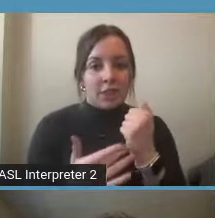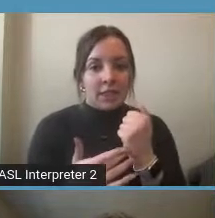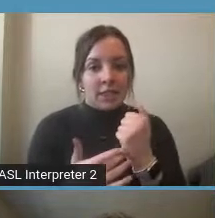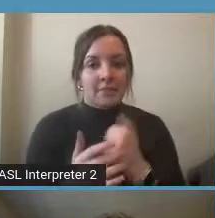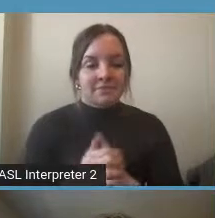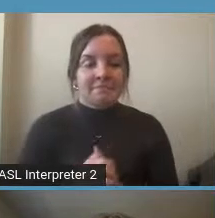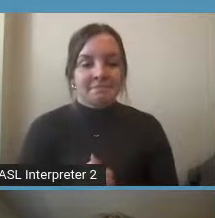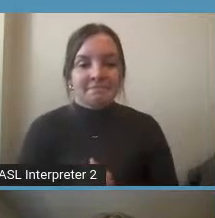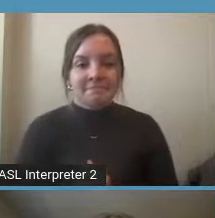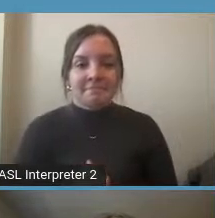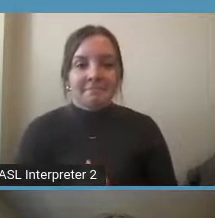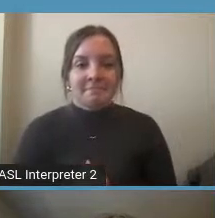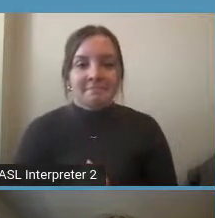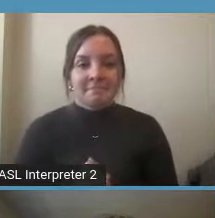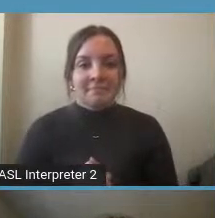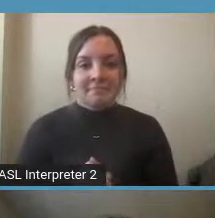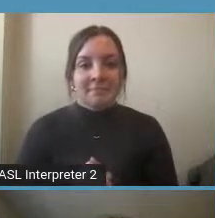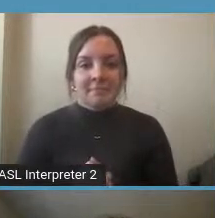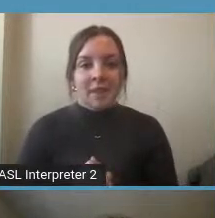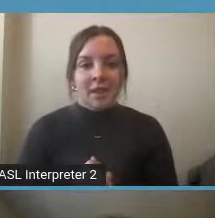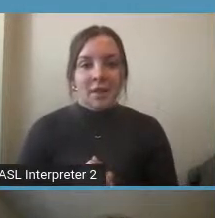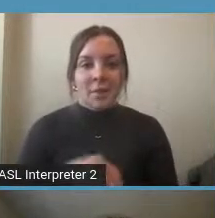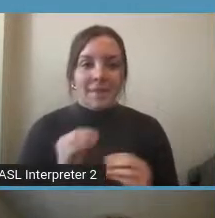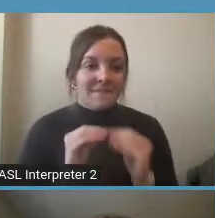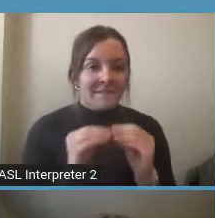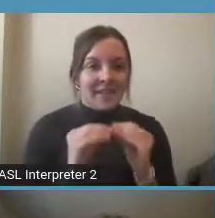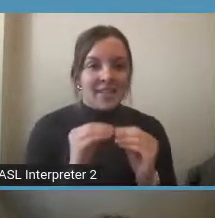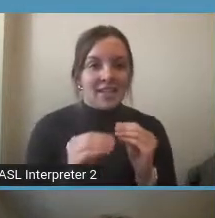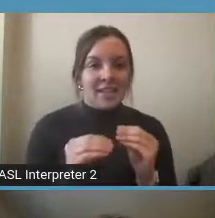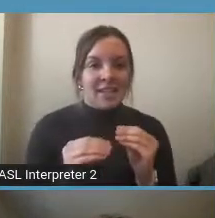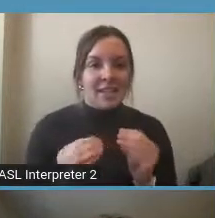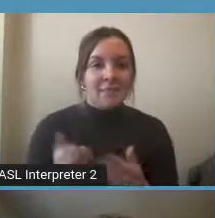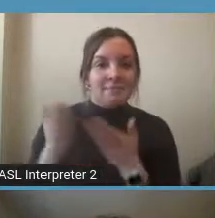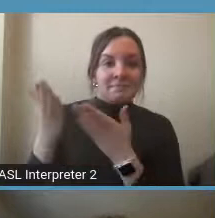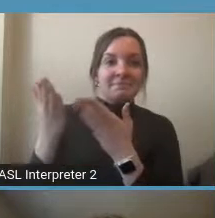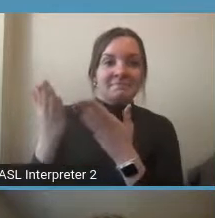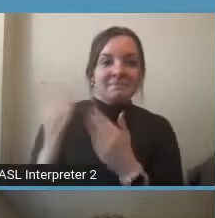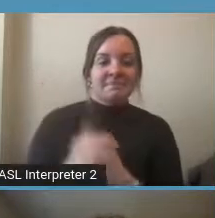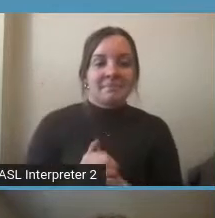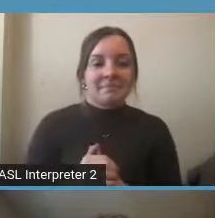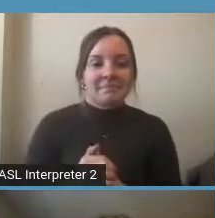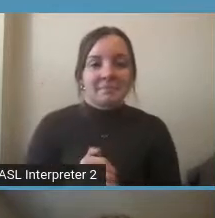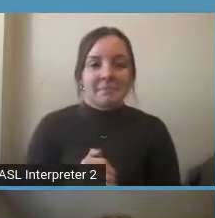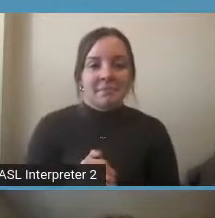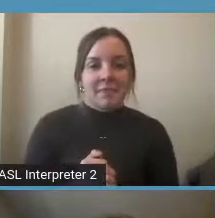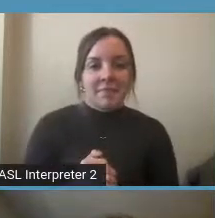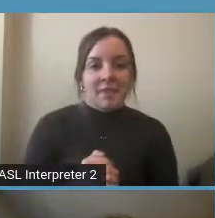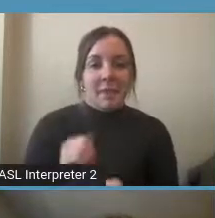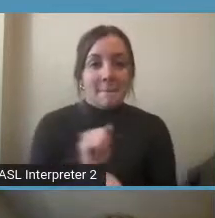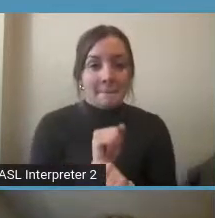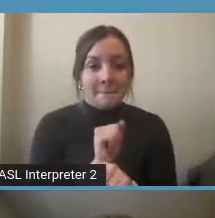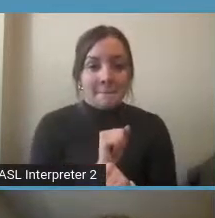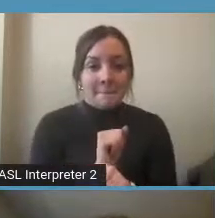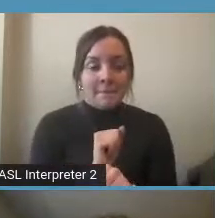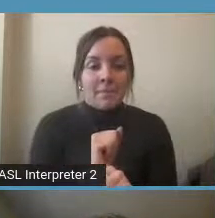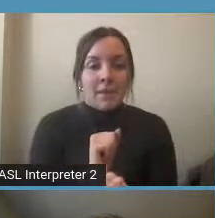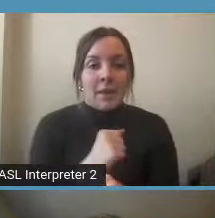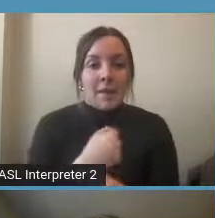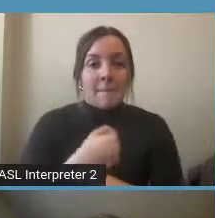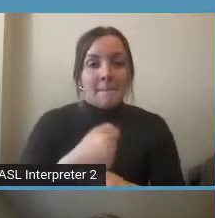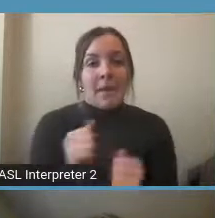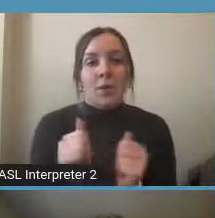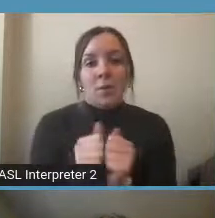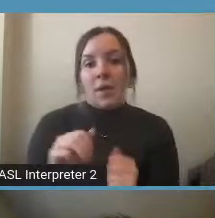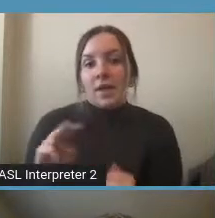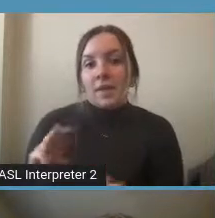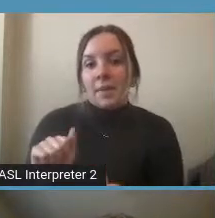But that's the brand new monument up there. And that was milled out of mahogany. So once we had the 3D data, we could carve it exactly as